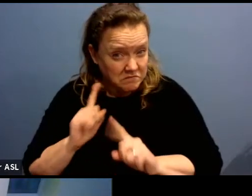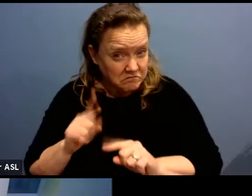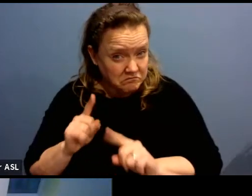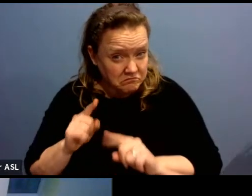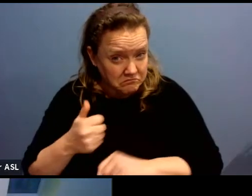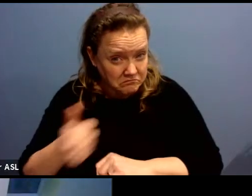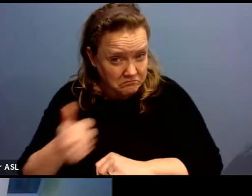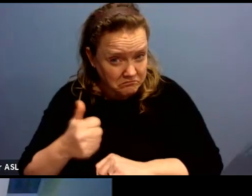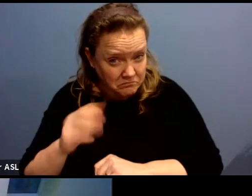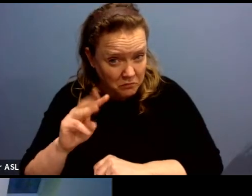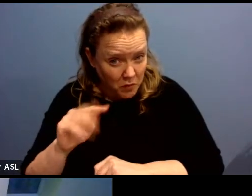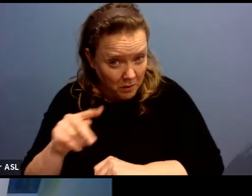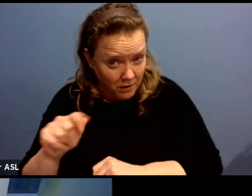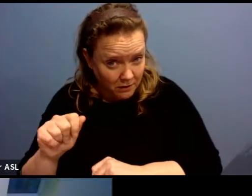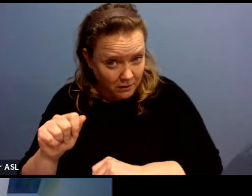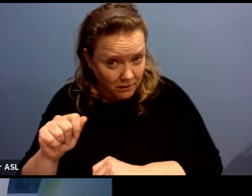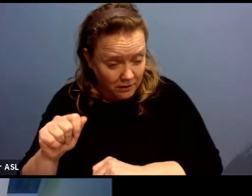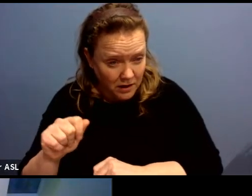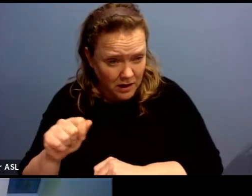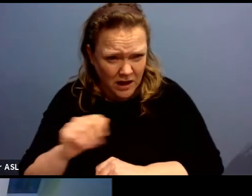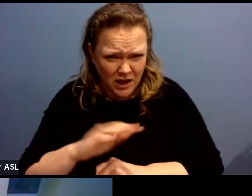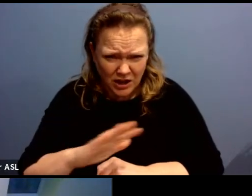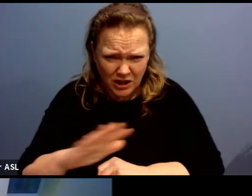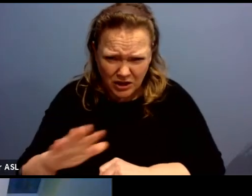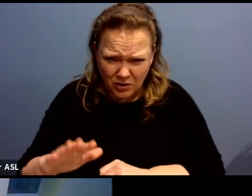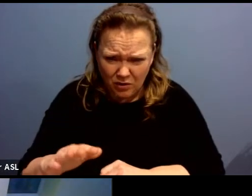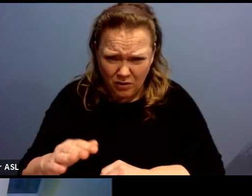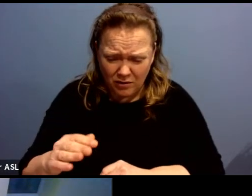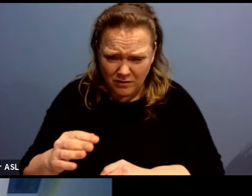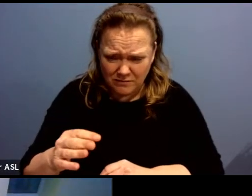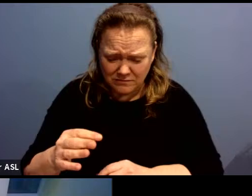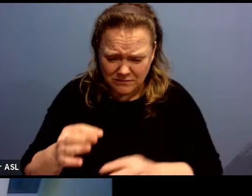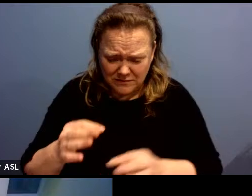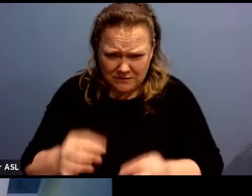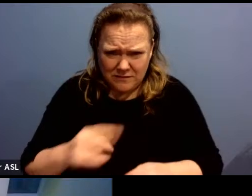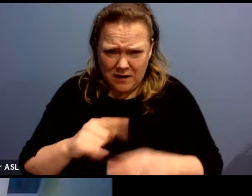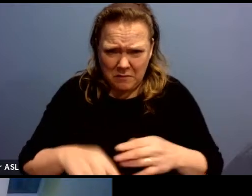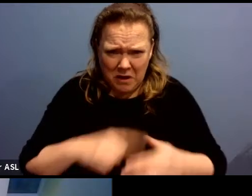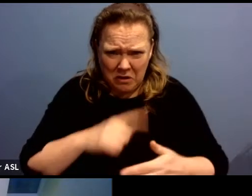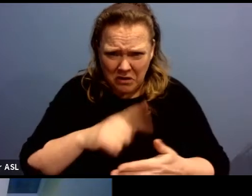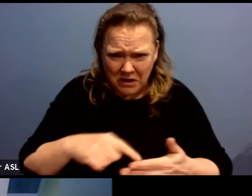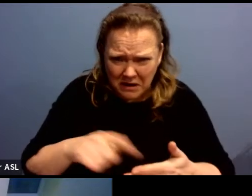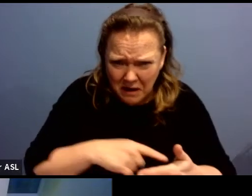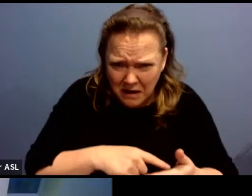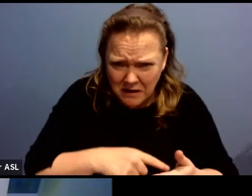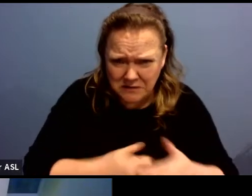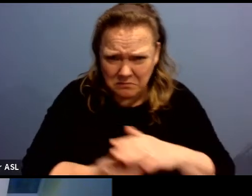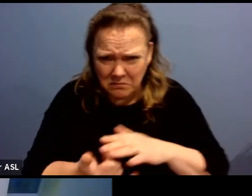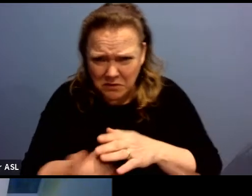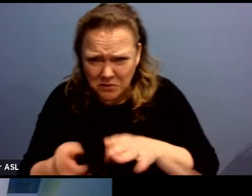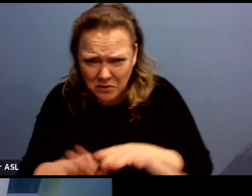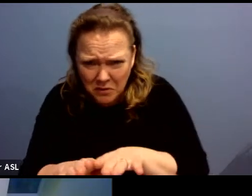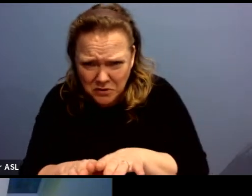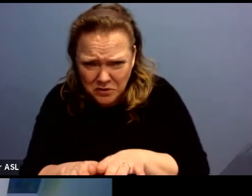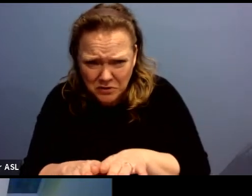budget cuts are extremely concerning in the fact that as a disabled person and as a person of working class poor, as